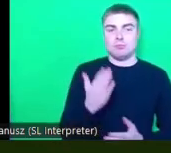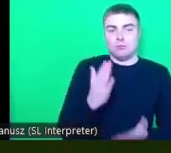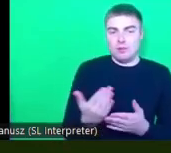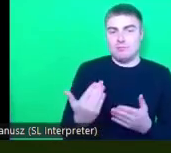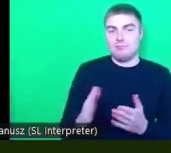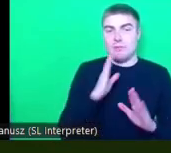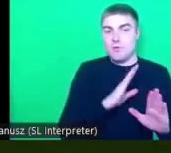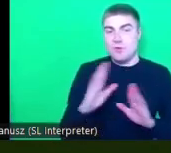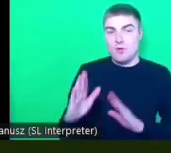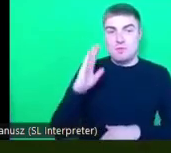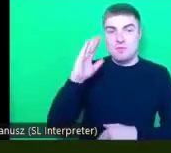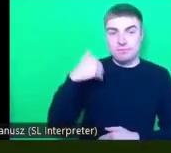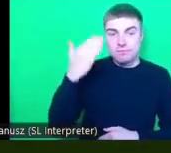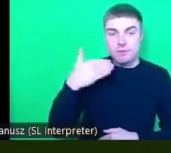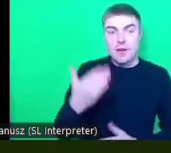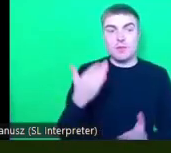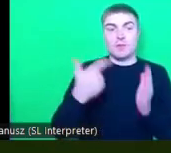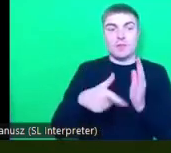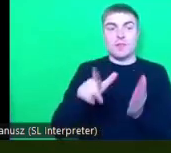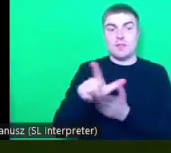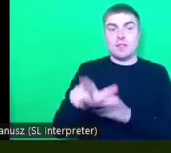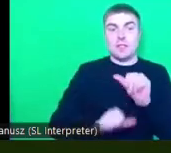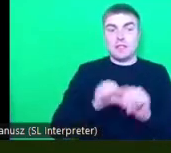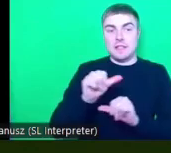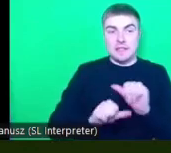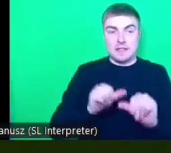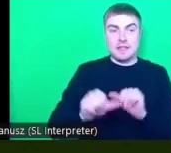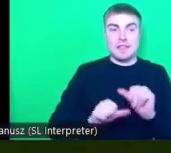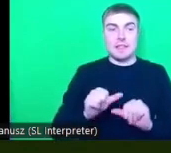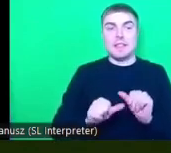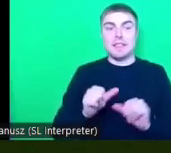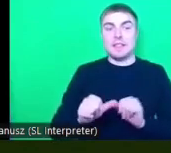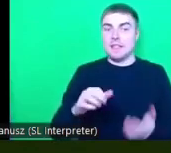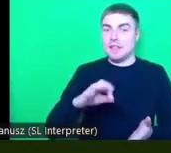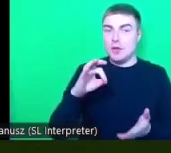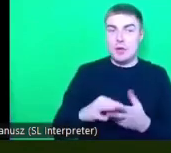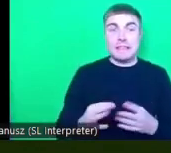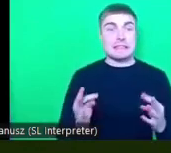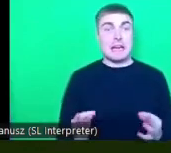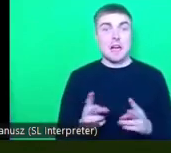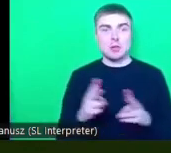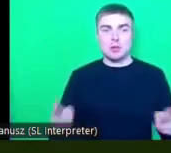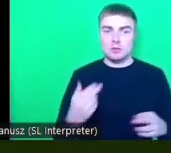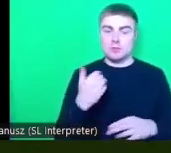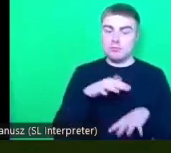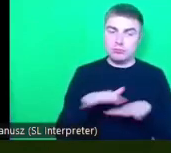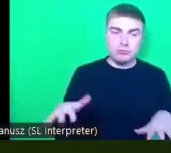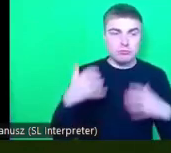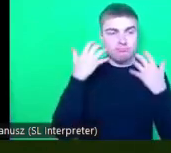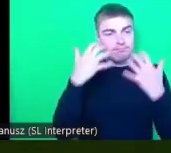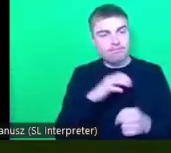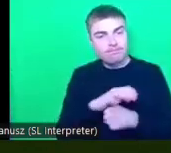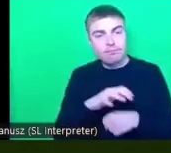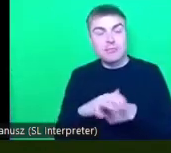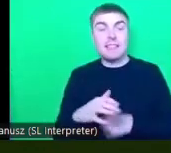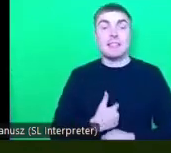also a pretty productive time here. Also, thanks to you being here, despite the party